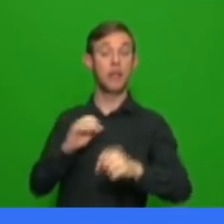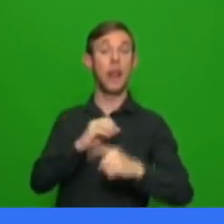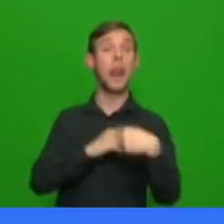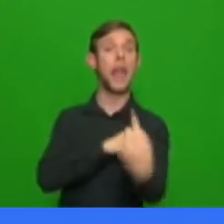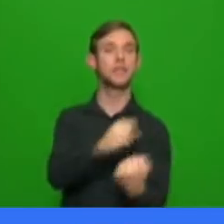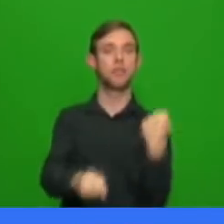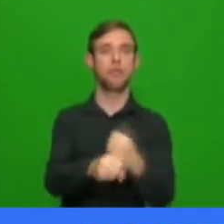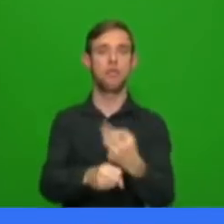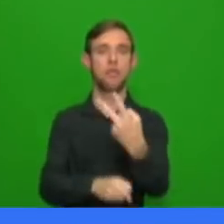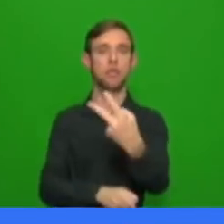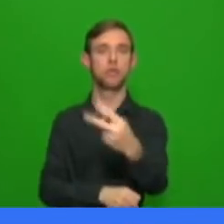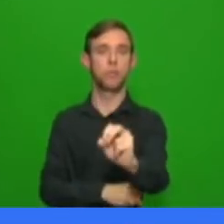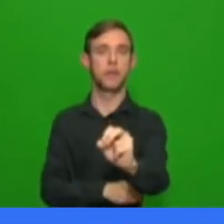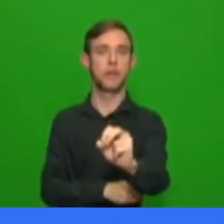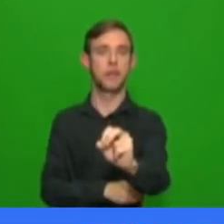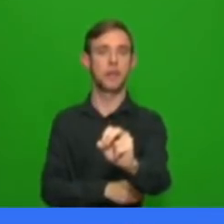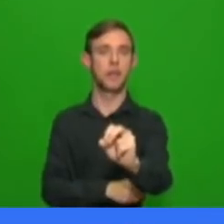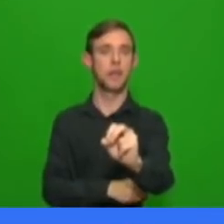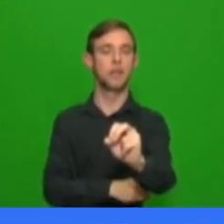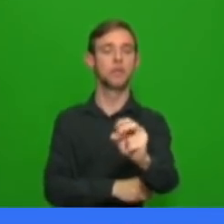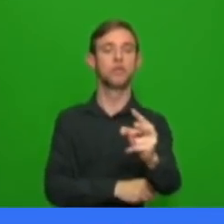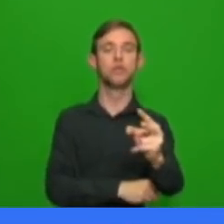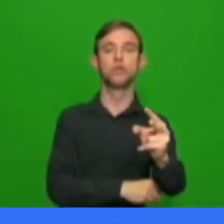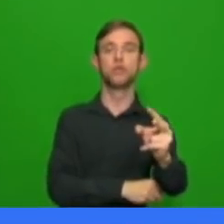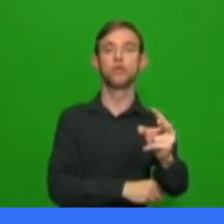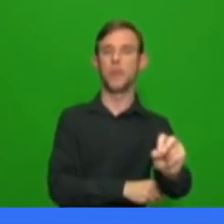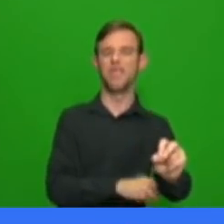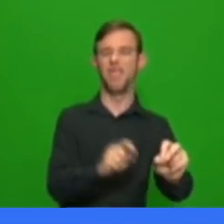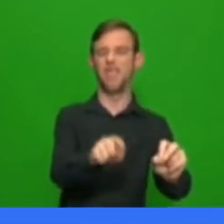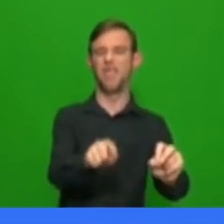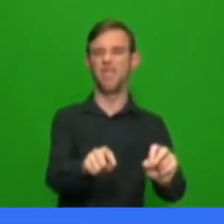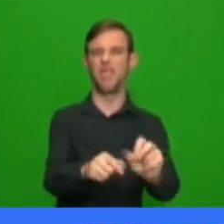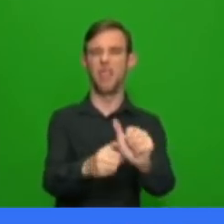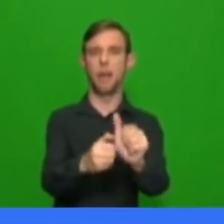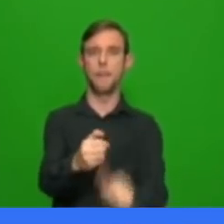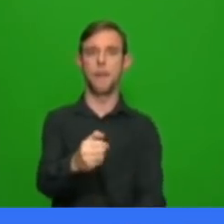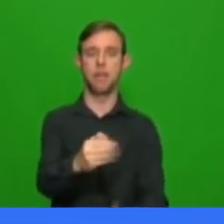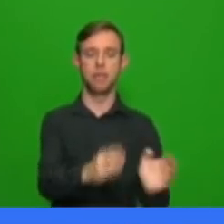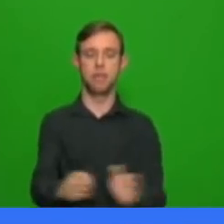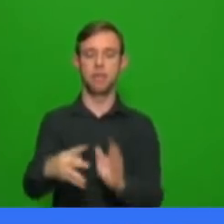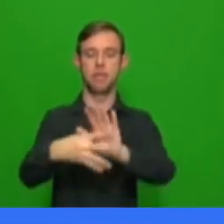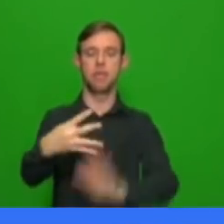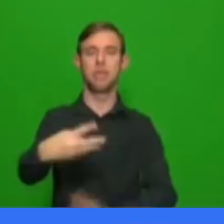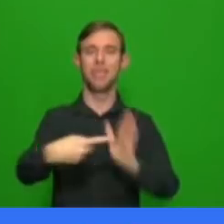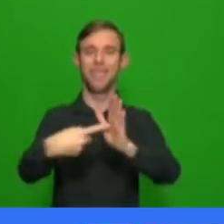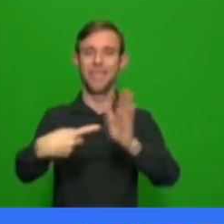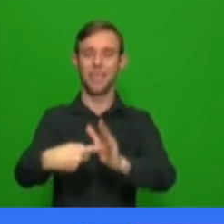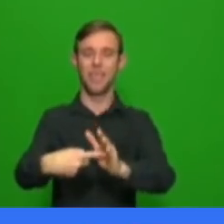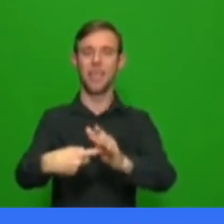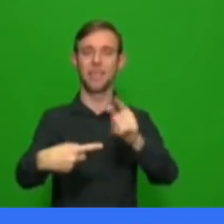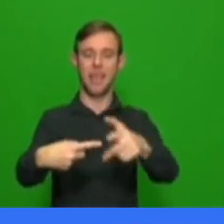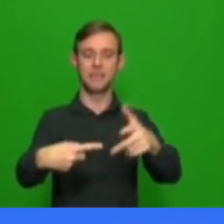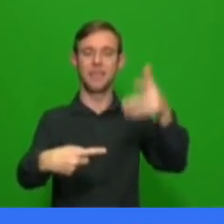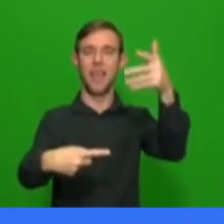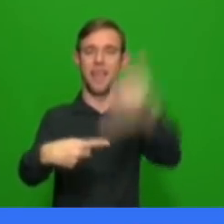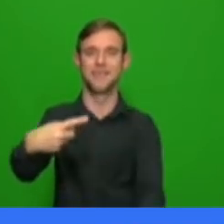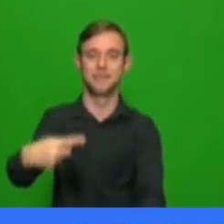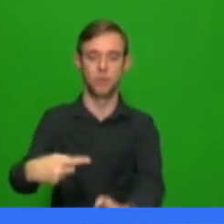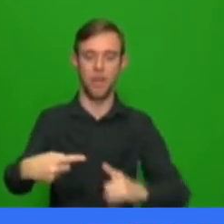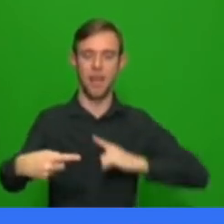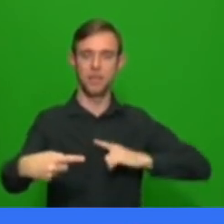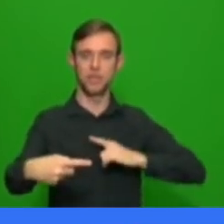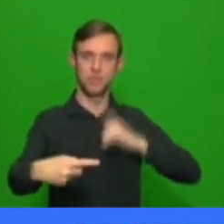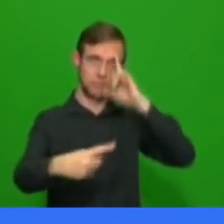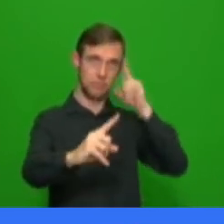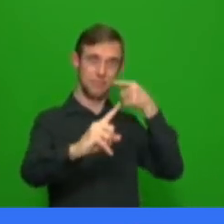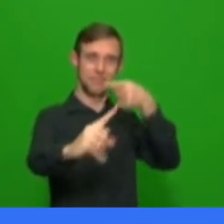But that is just a guideline. It's not the thing. I think that what we are clear about